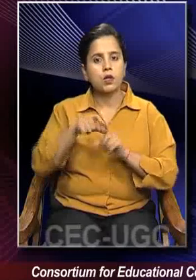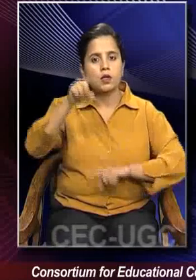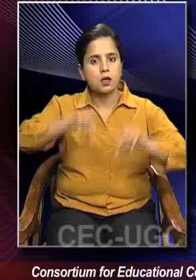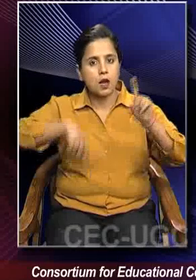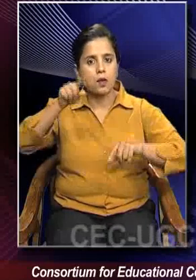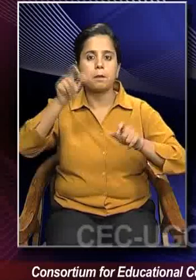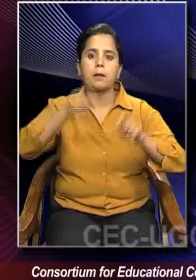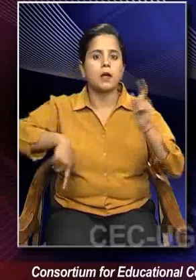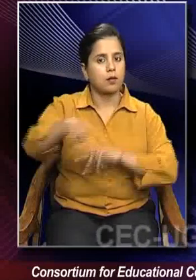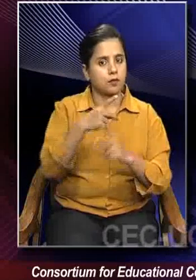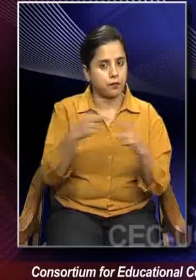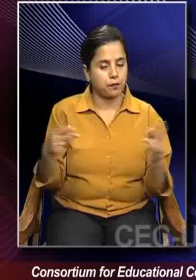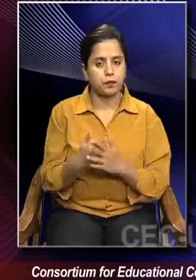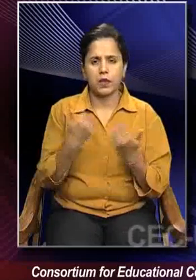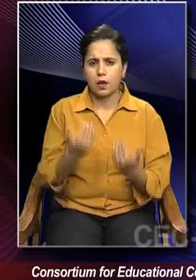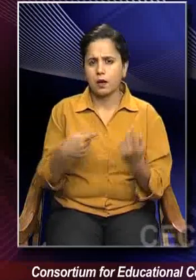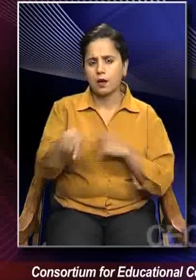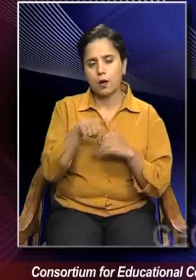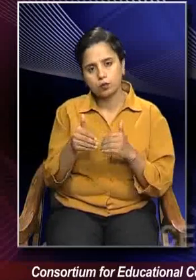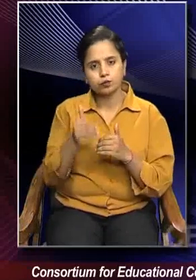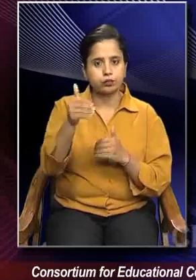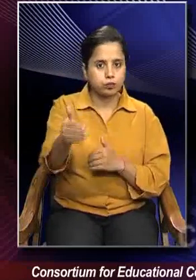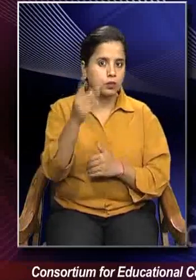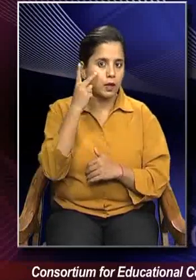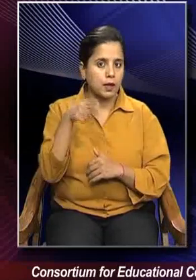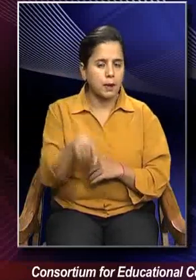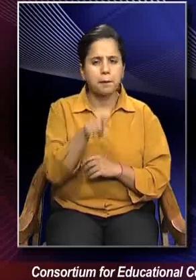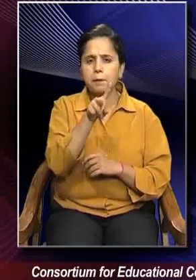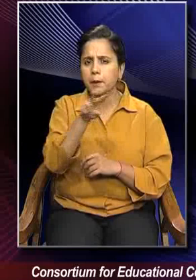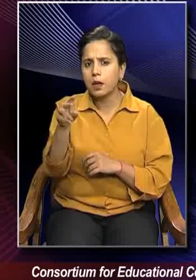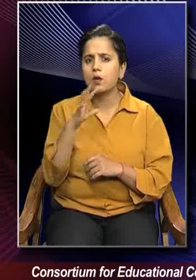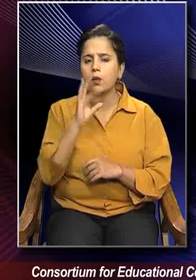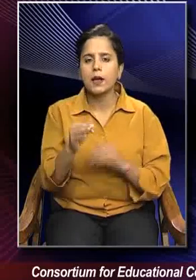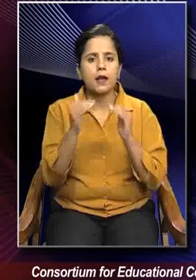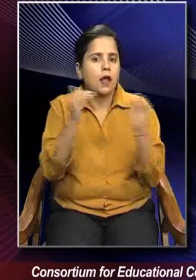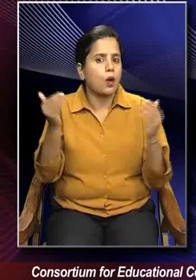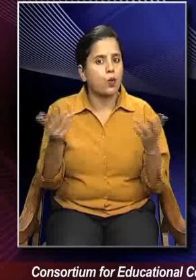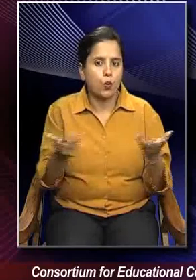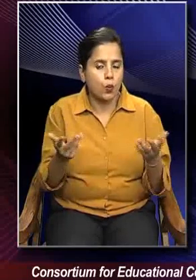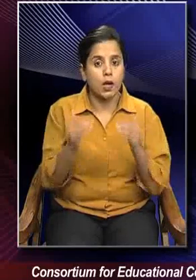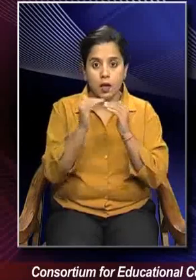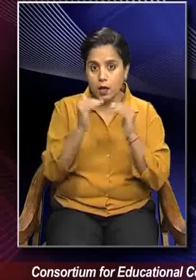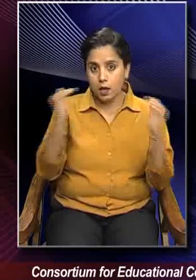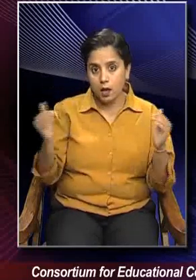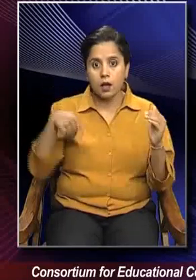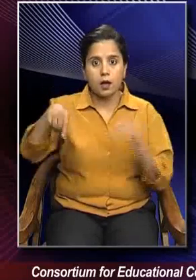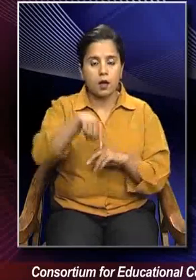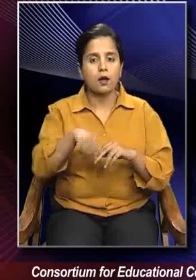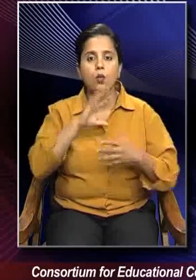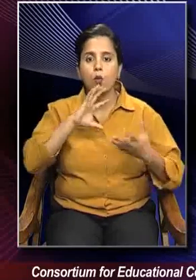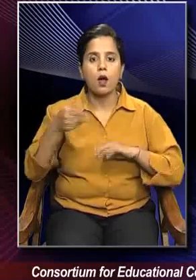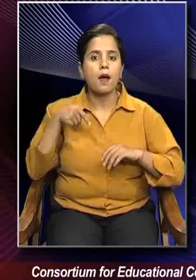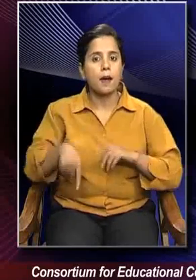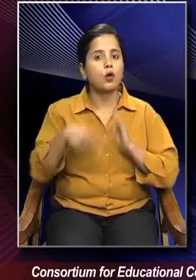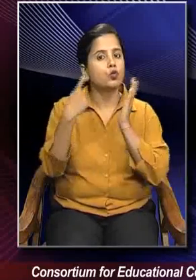population. Let us now move on to the meaning of equity. Equity is a fundamental